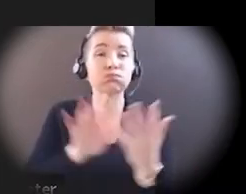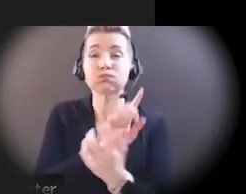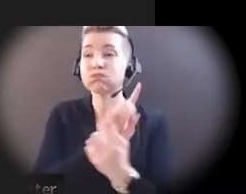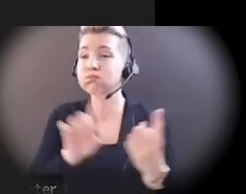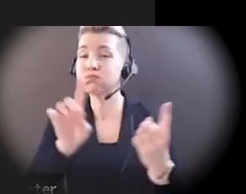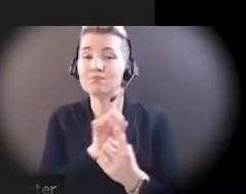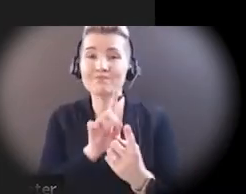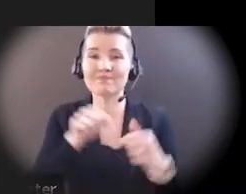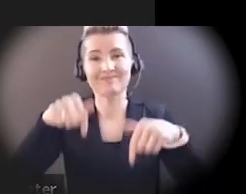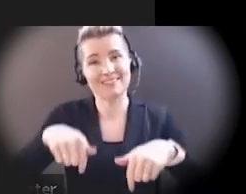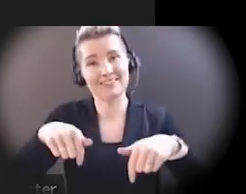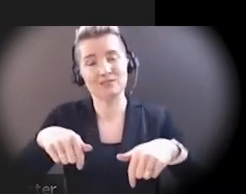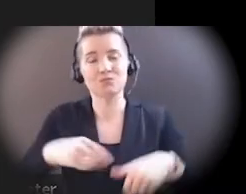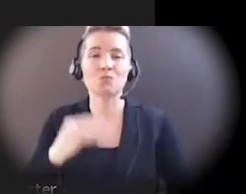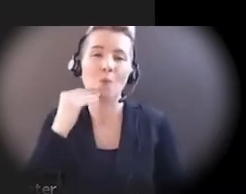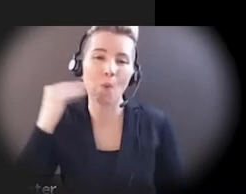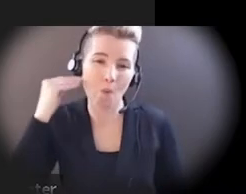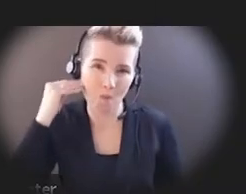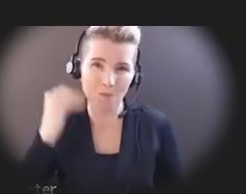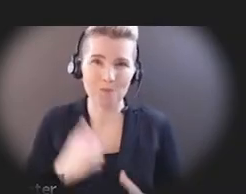it's home.